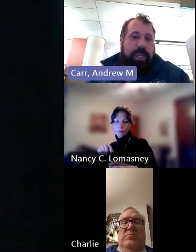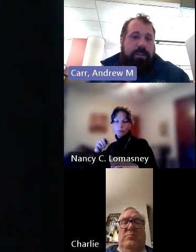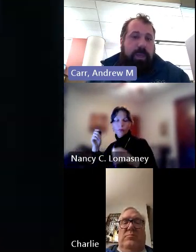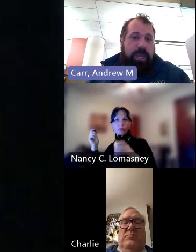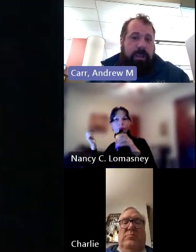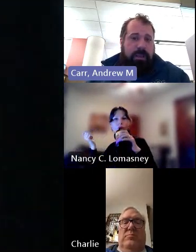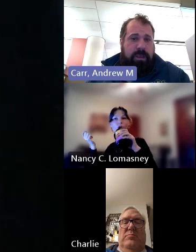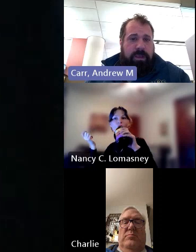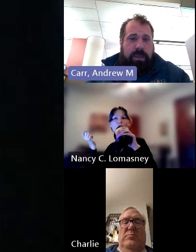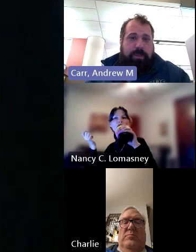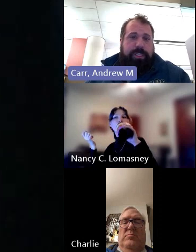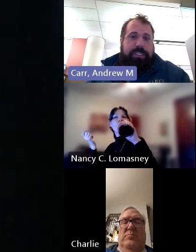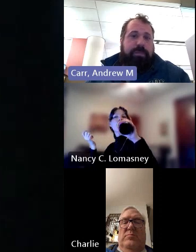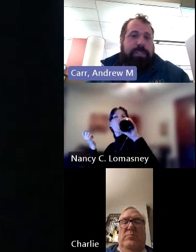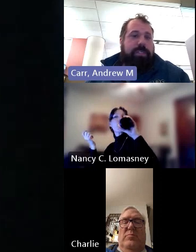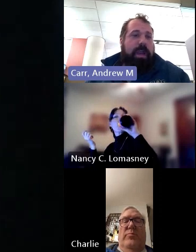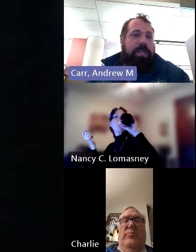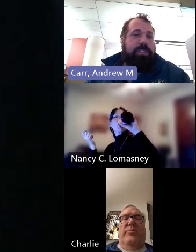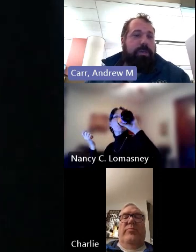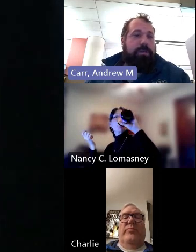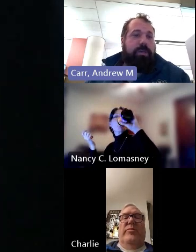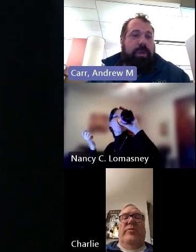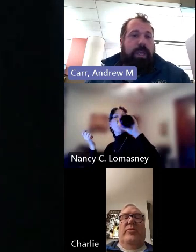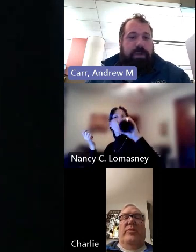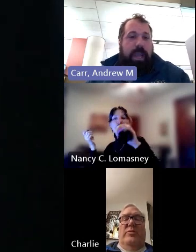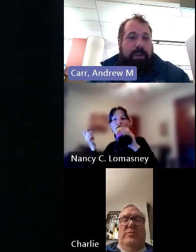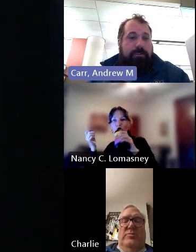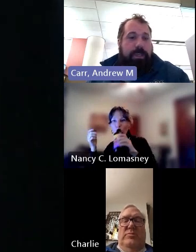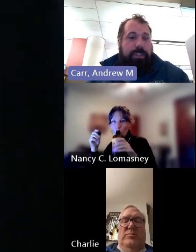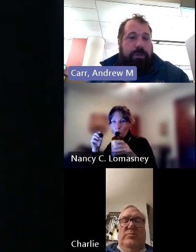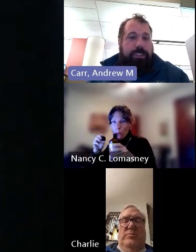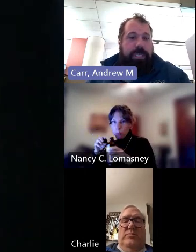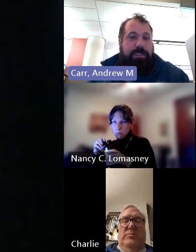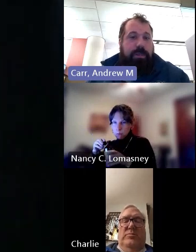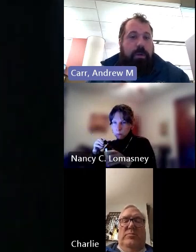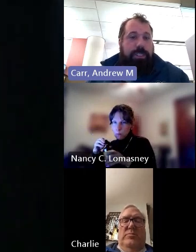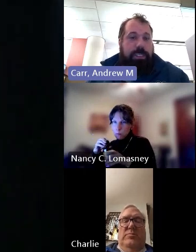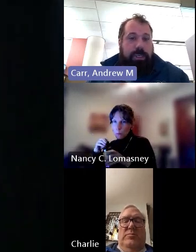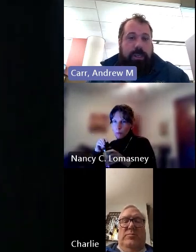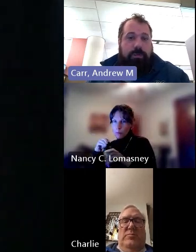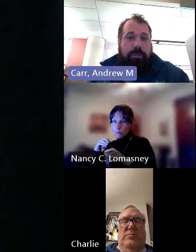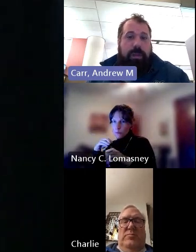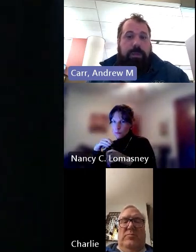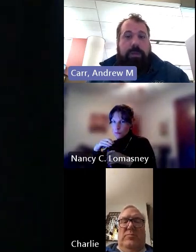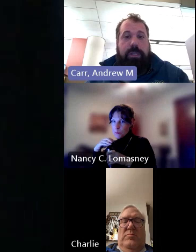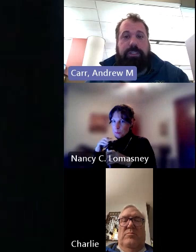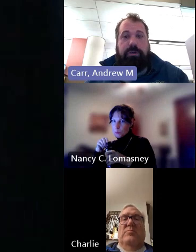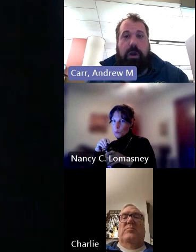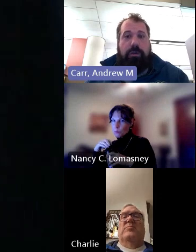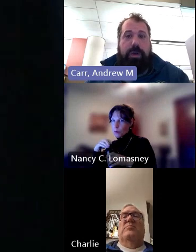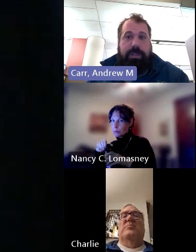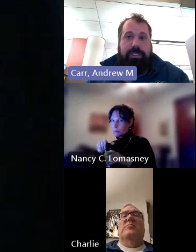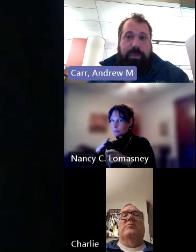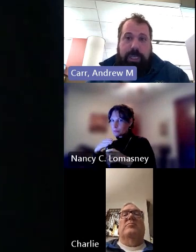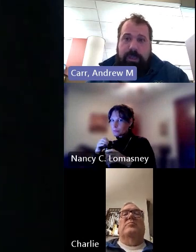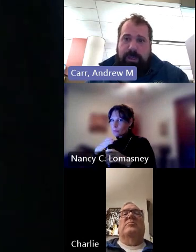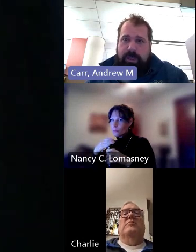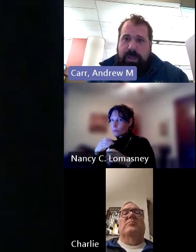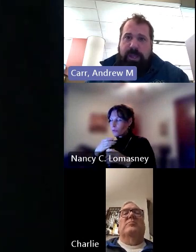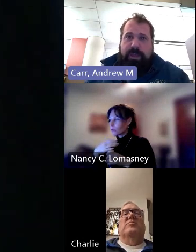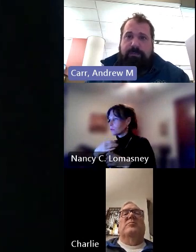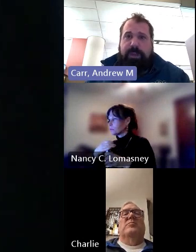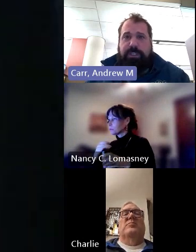toward the end of the meeting, and participants are asked to use the raise your hand feature to ask a question and remain muted until called upon to